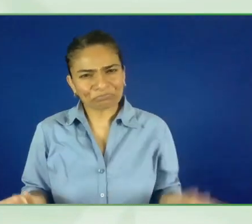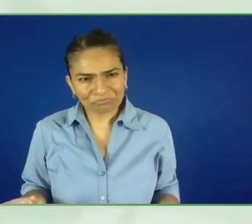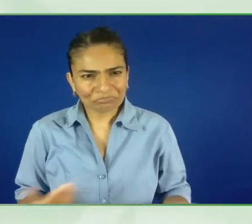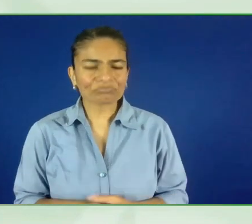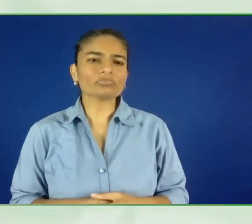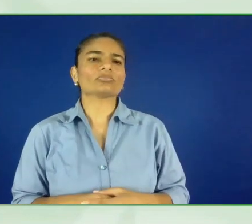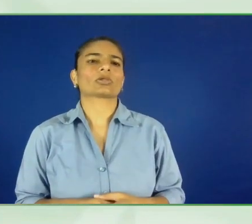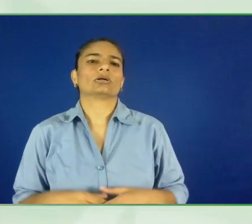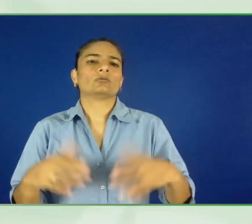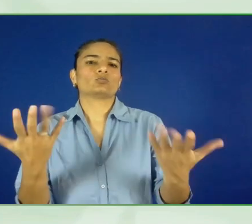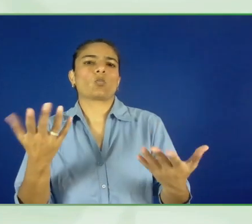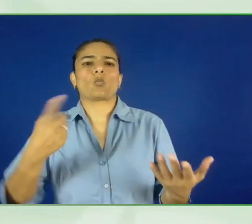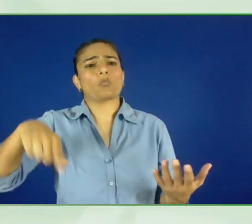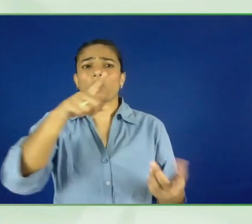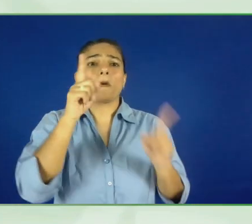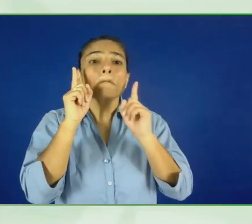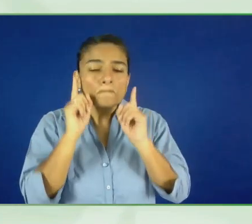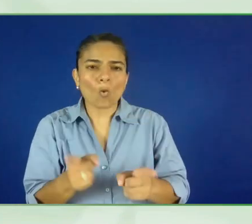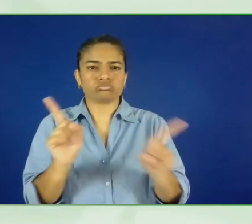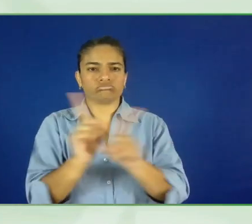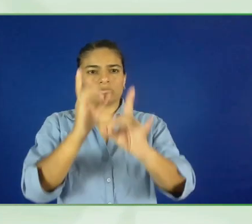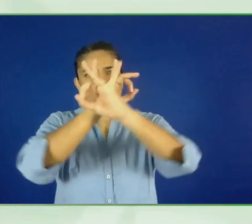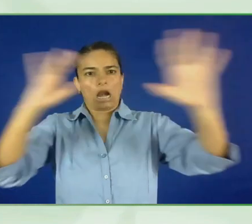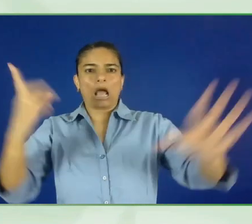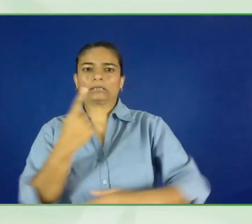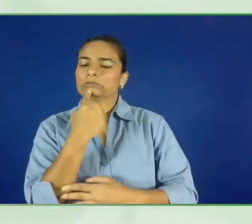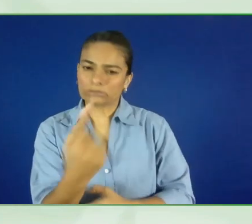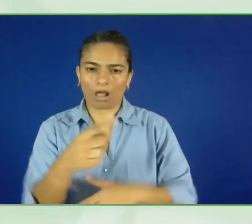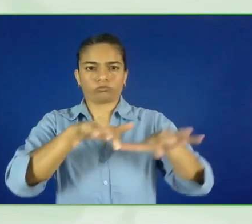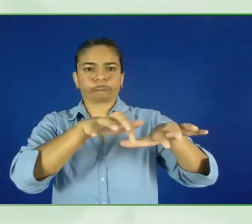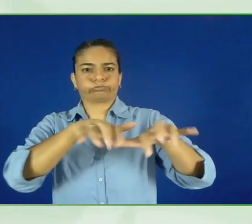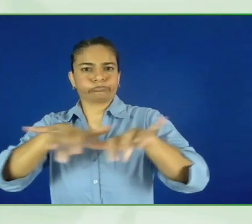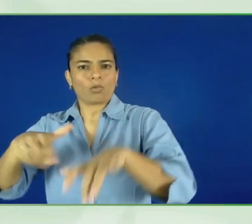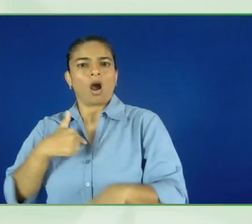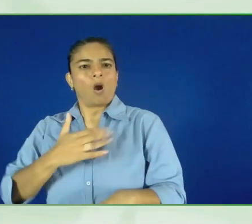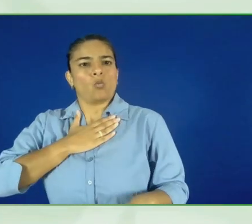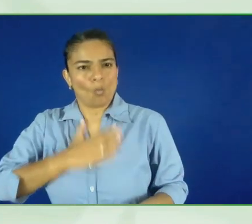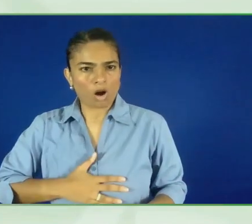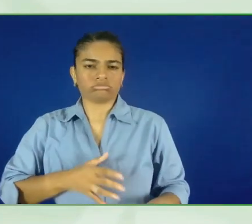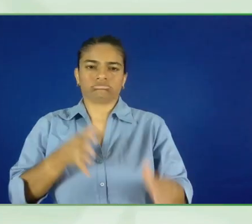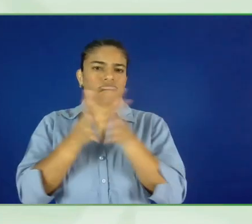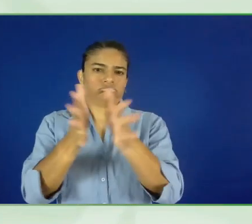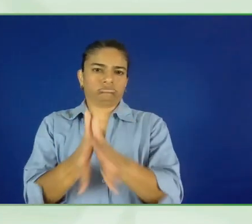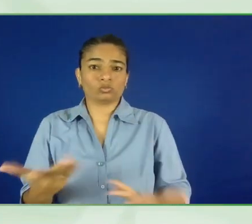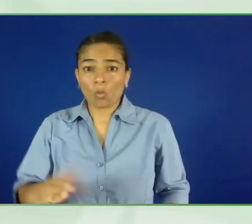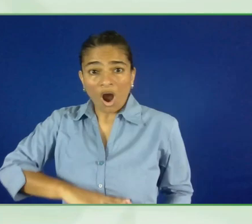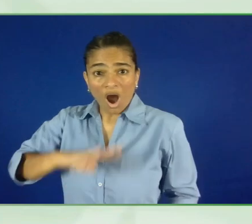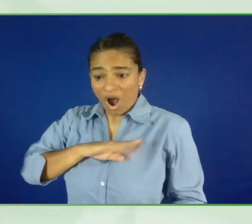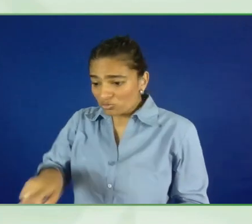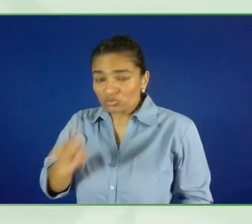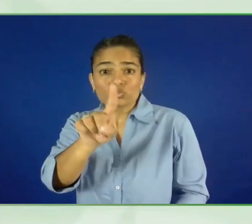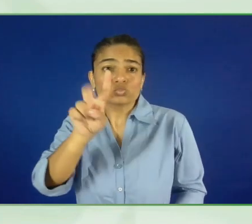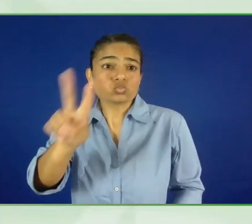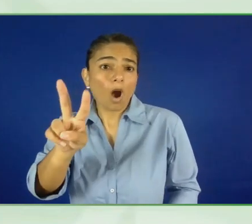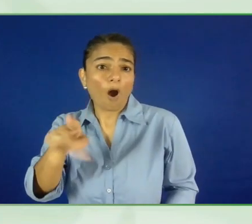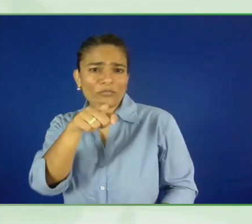a 12-year-old would understand, and you get reasonable results. Of course, we all know that's not easy language, but